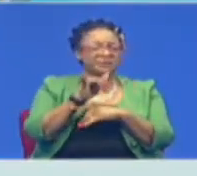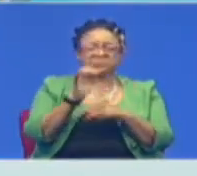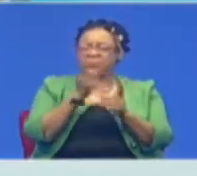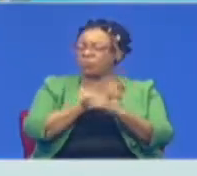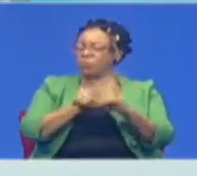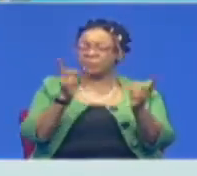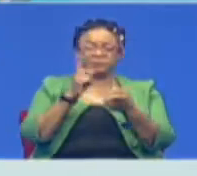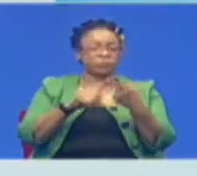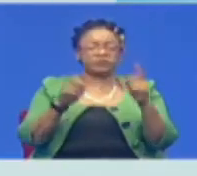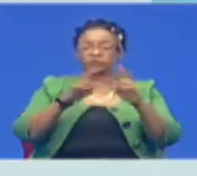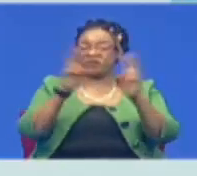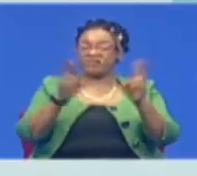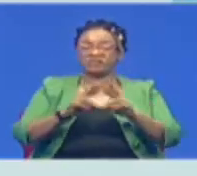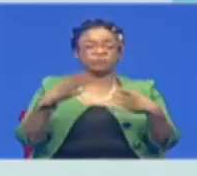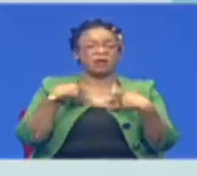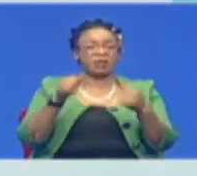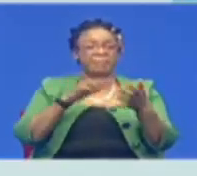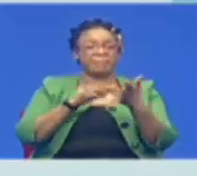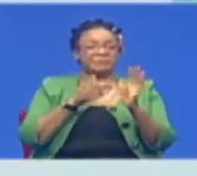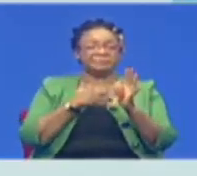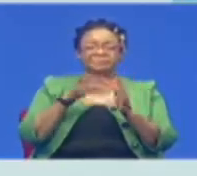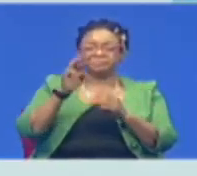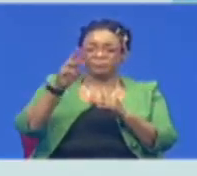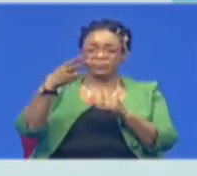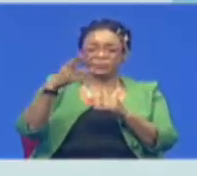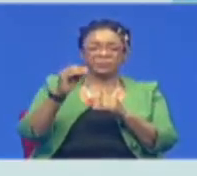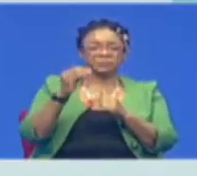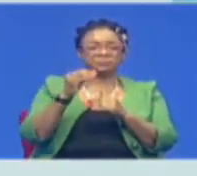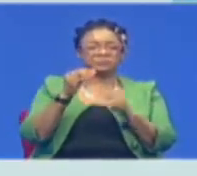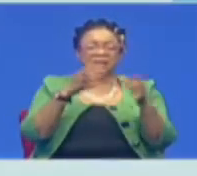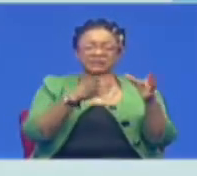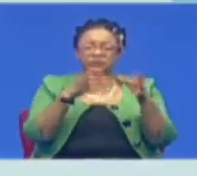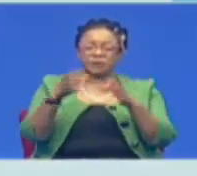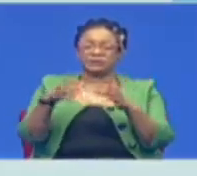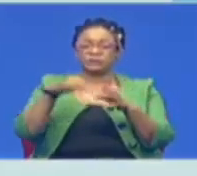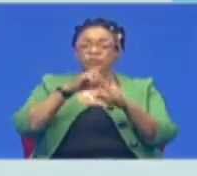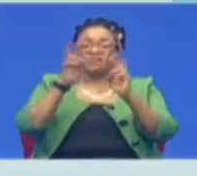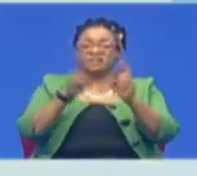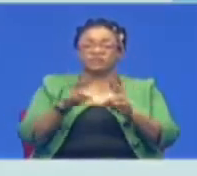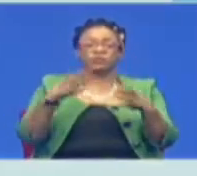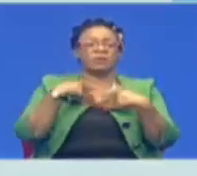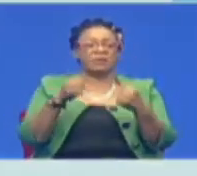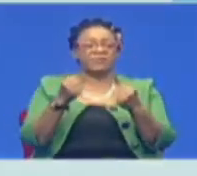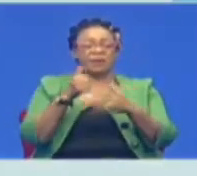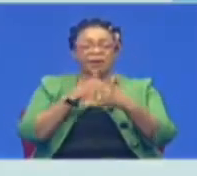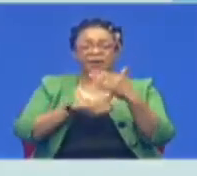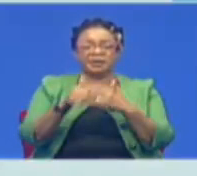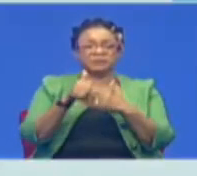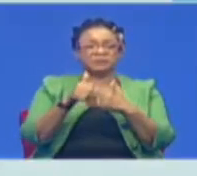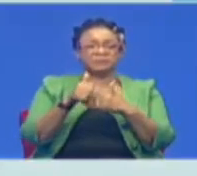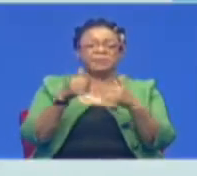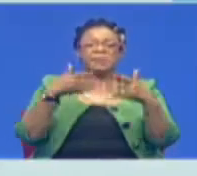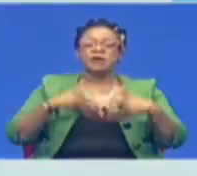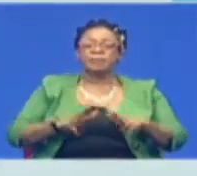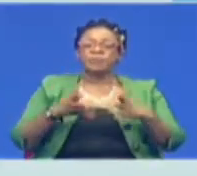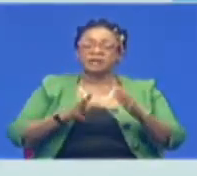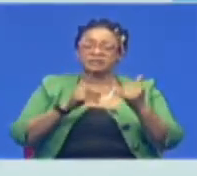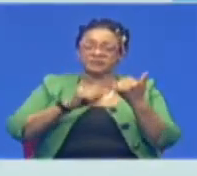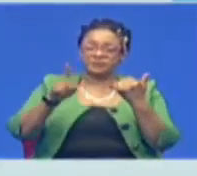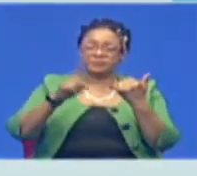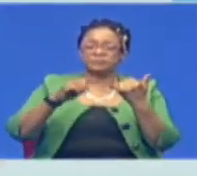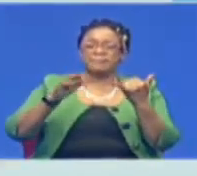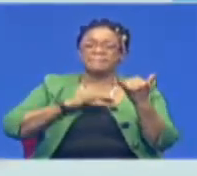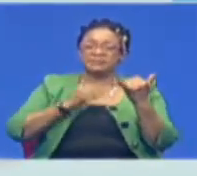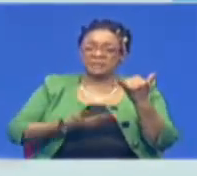health coverage means. The WHO categorizes universal health coverage under reproductive, maternal, newborn,